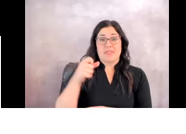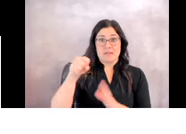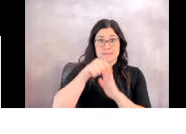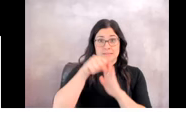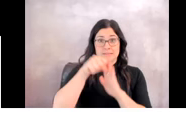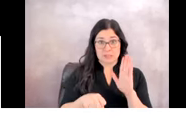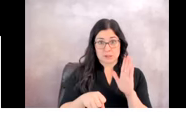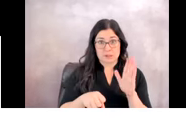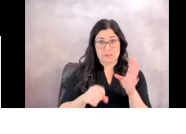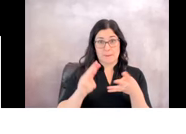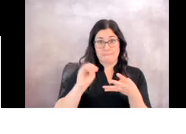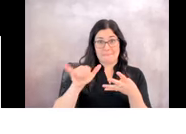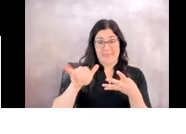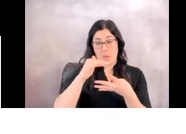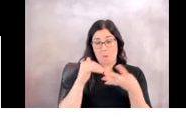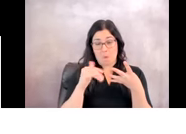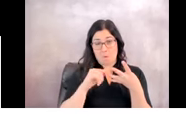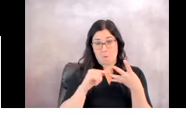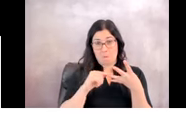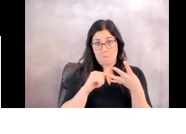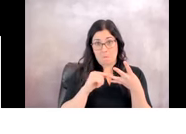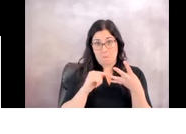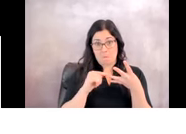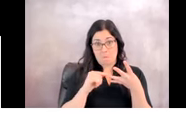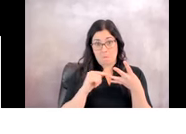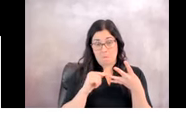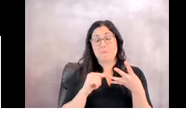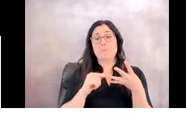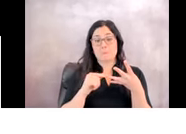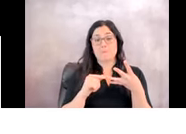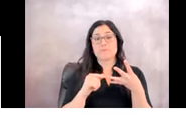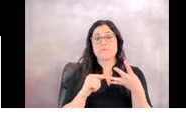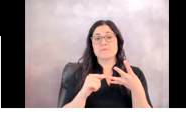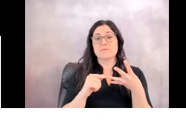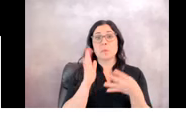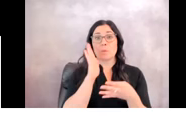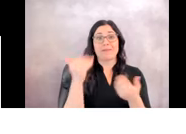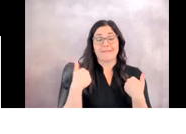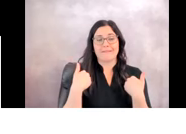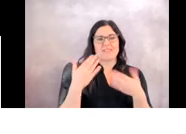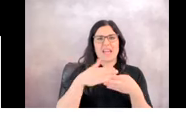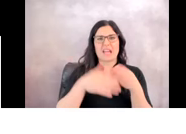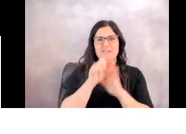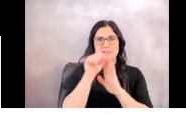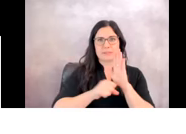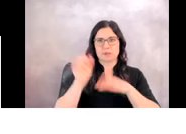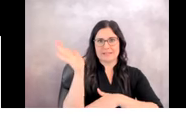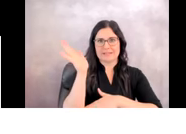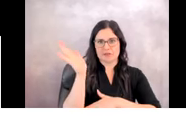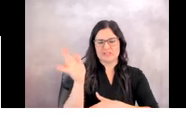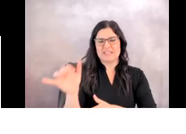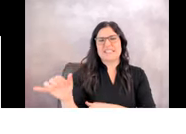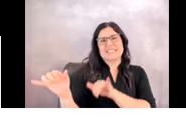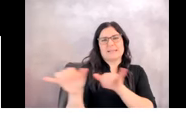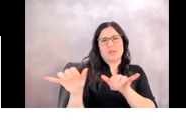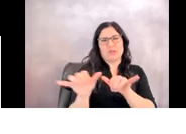semester, have an end of the semester presentation such as this, and maybe we can